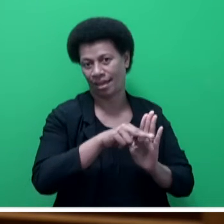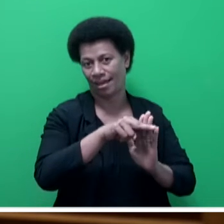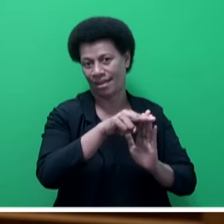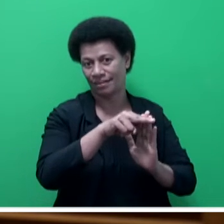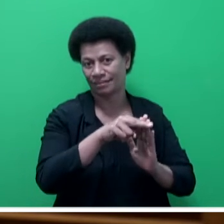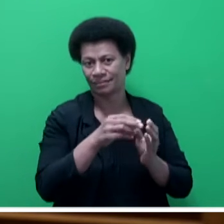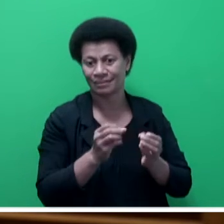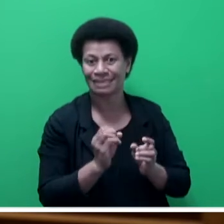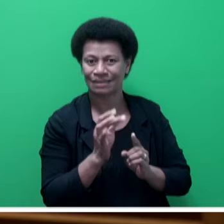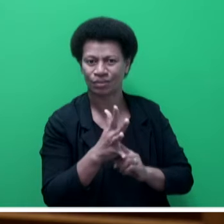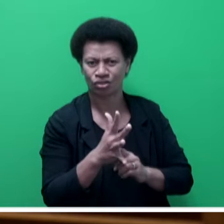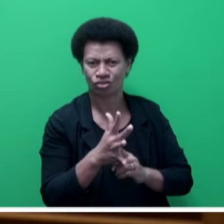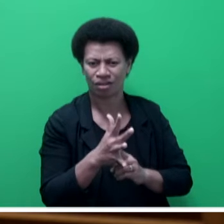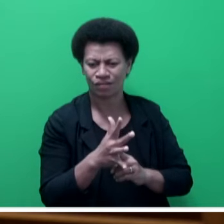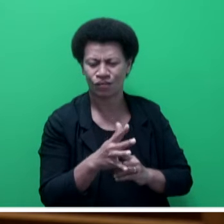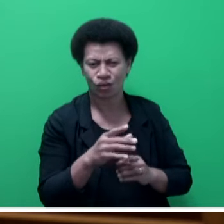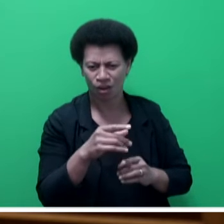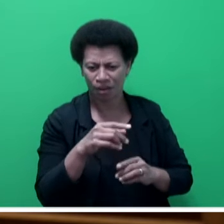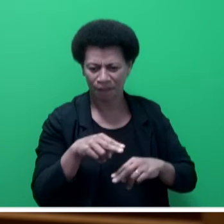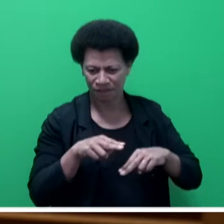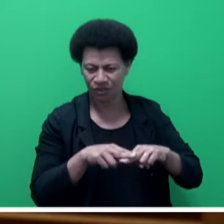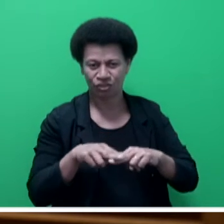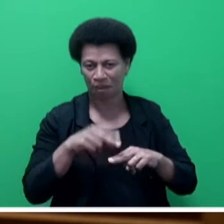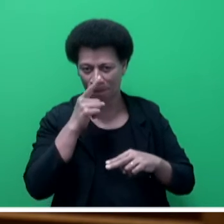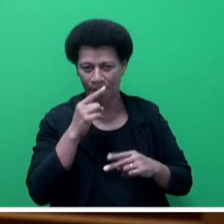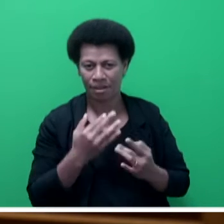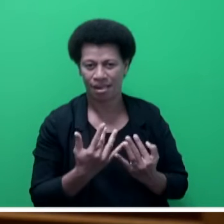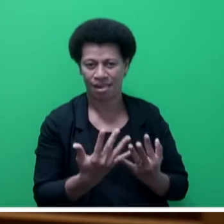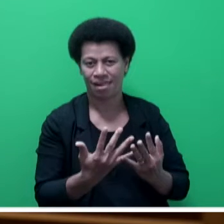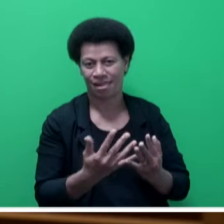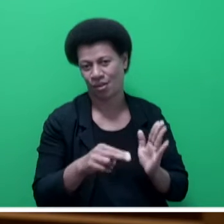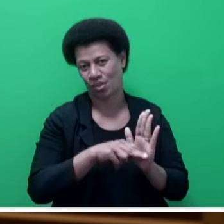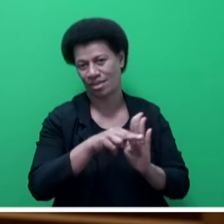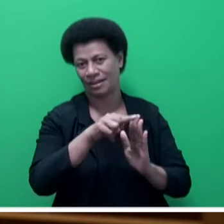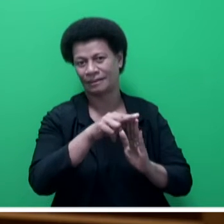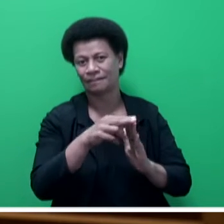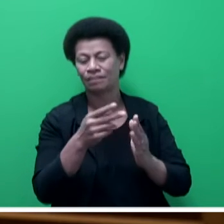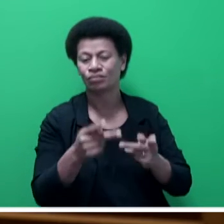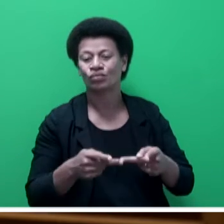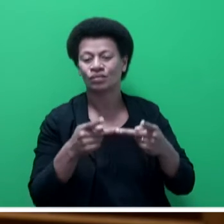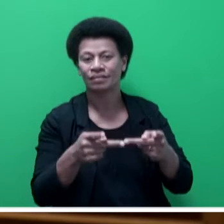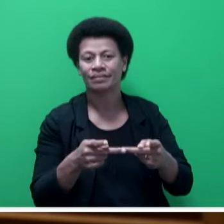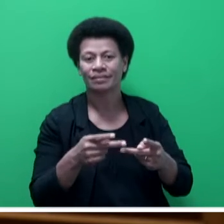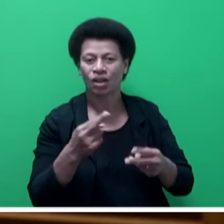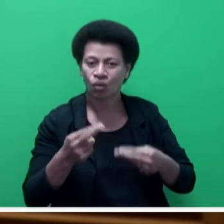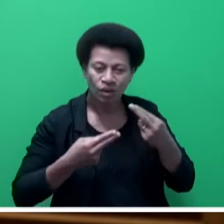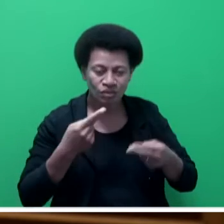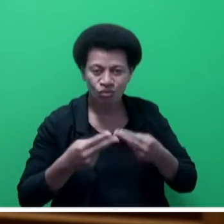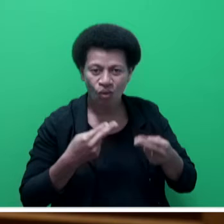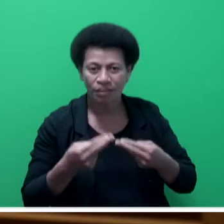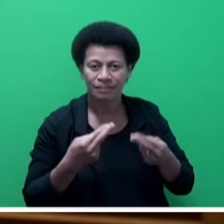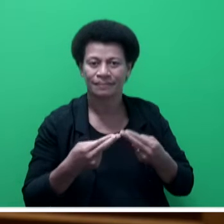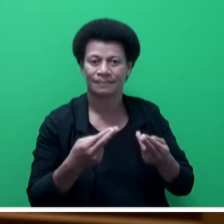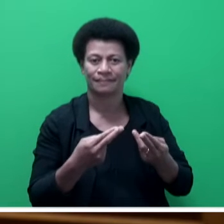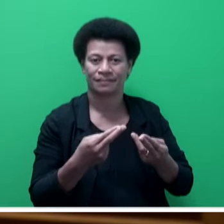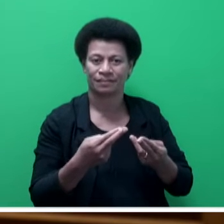out specials for our locals has today encouraged tour and activity providers and transfers as well as restaurateurs to join the